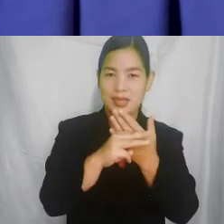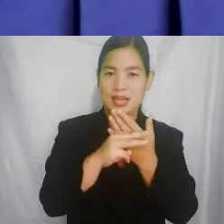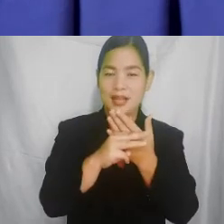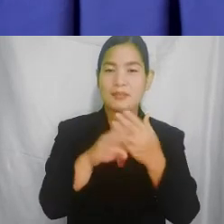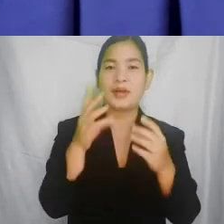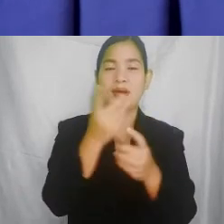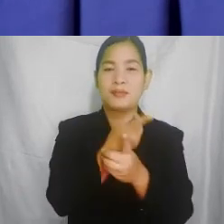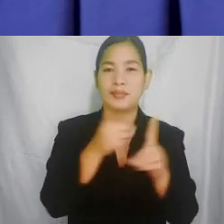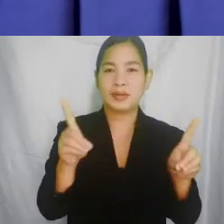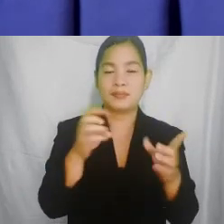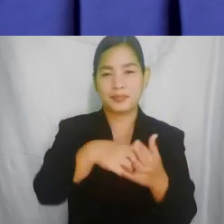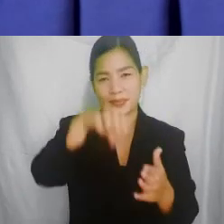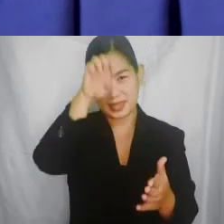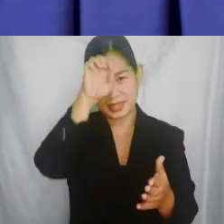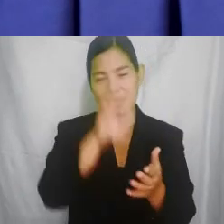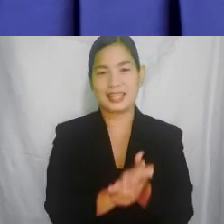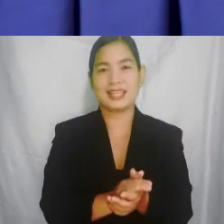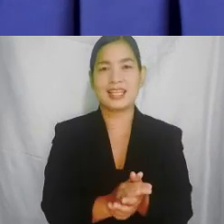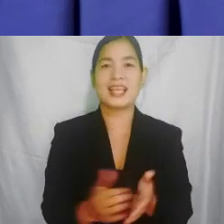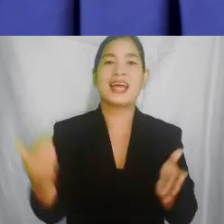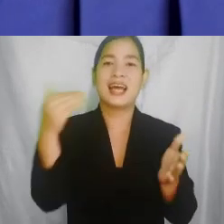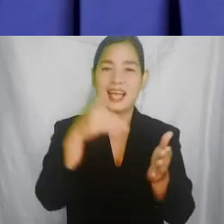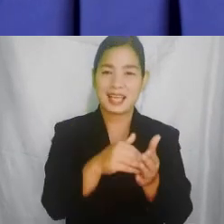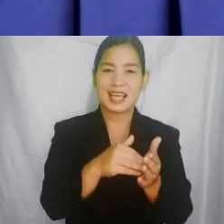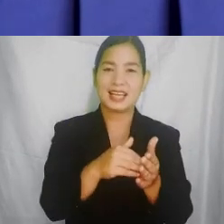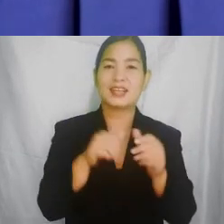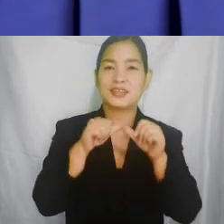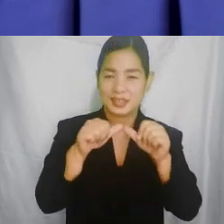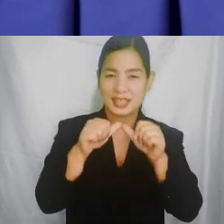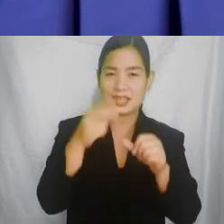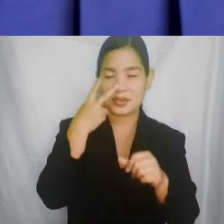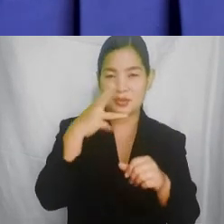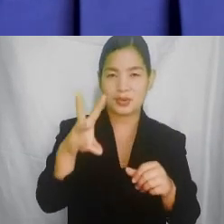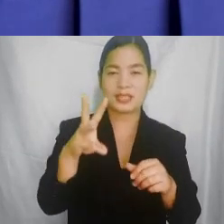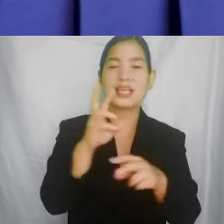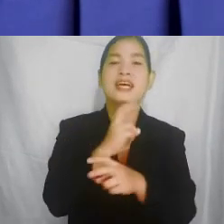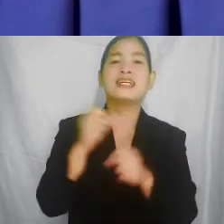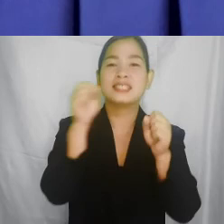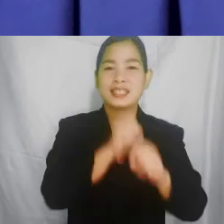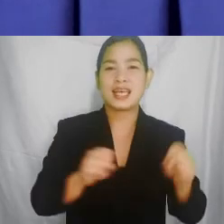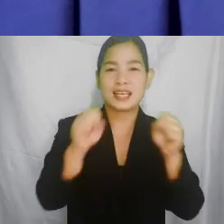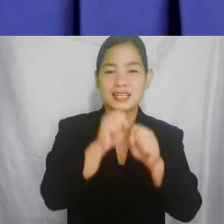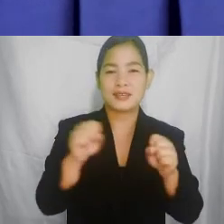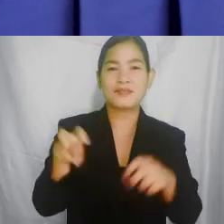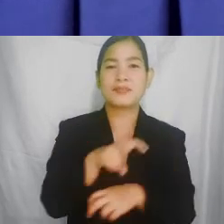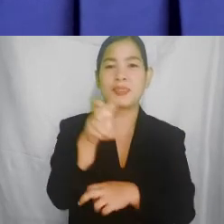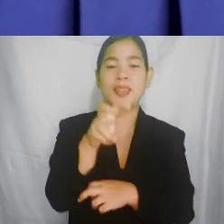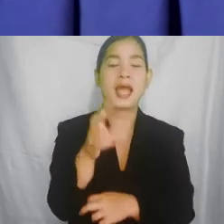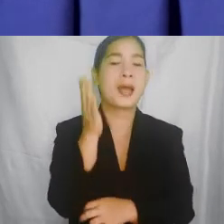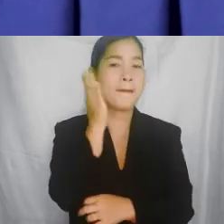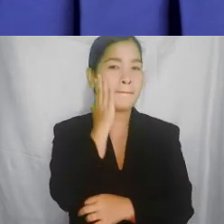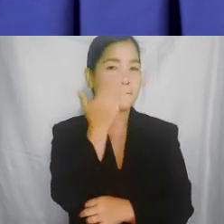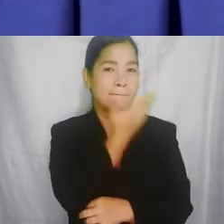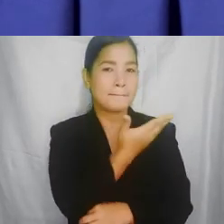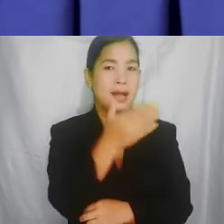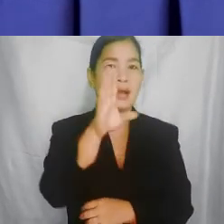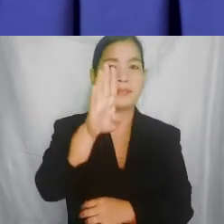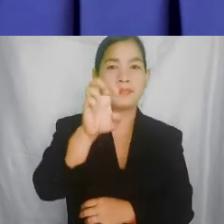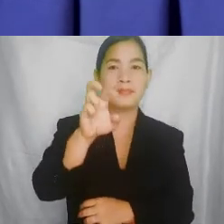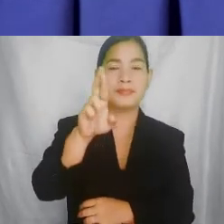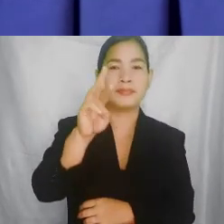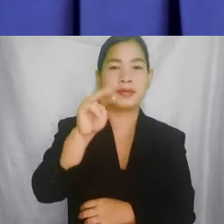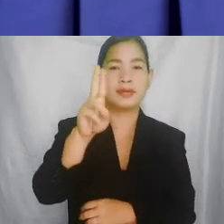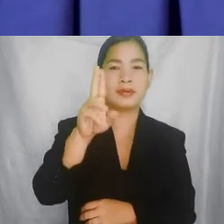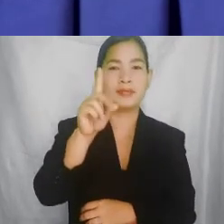program of the Department of Education. Stay tuned for more #scientific adventures. This has